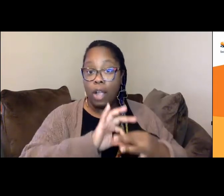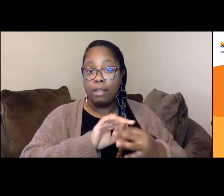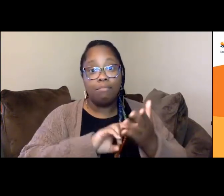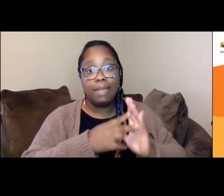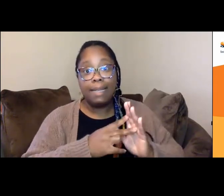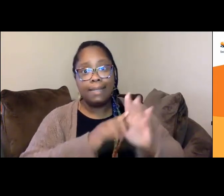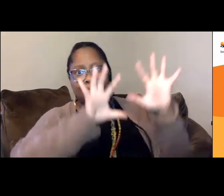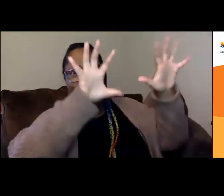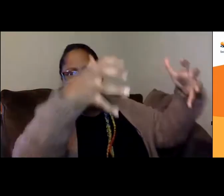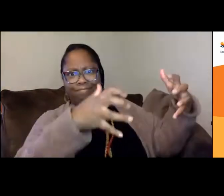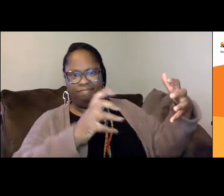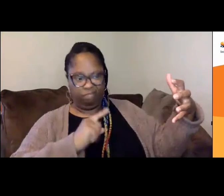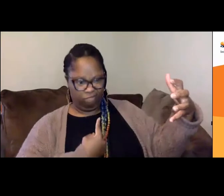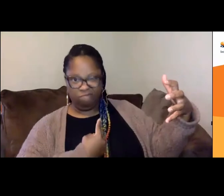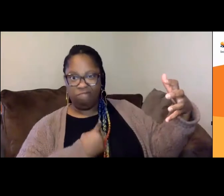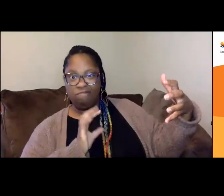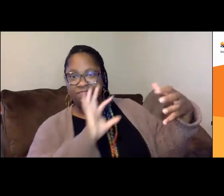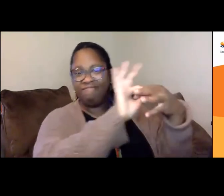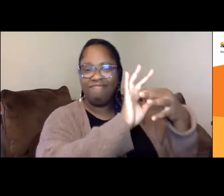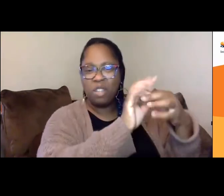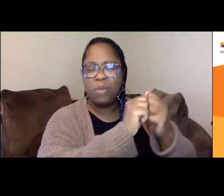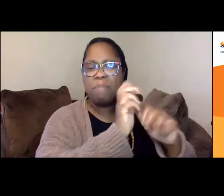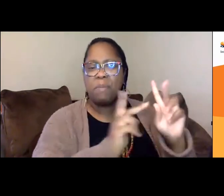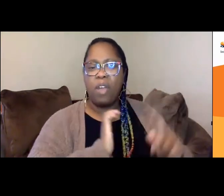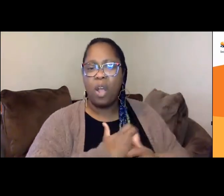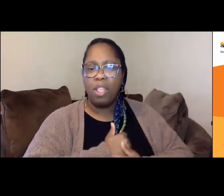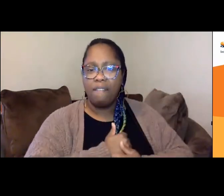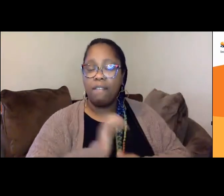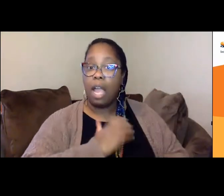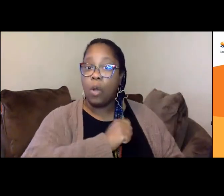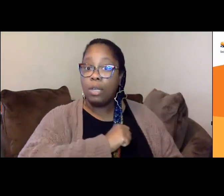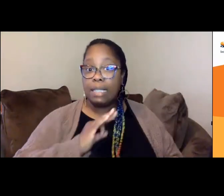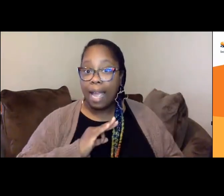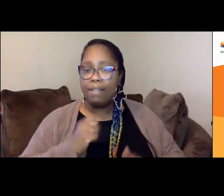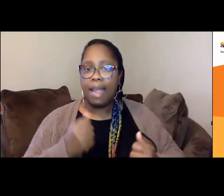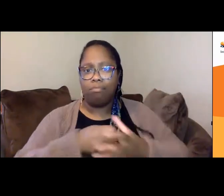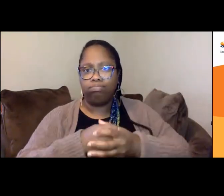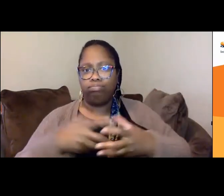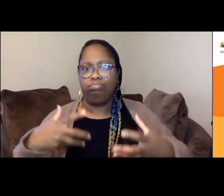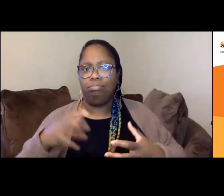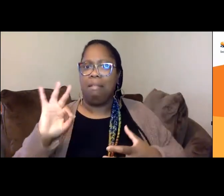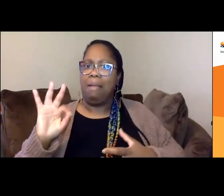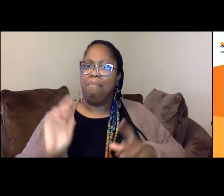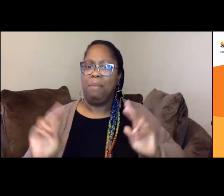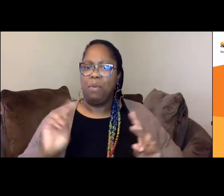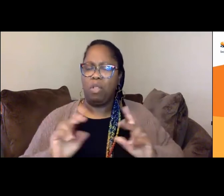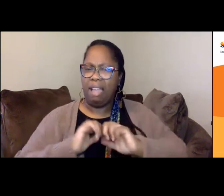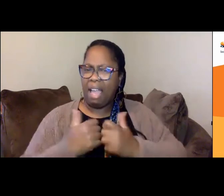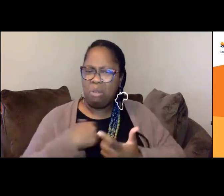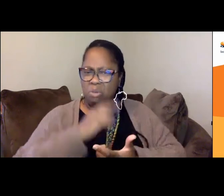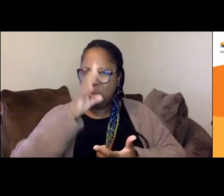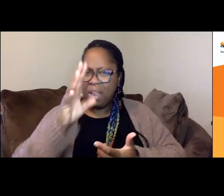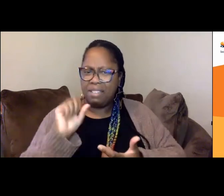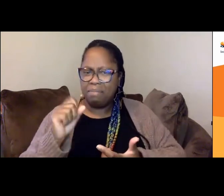with people that I love. And our staff team recently grew to a team of 9, and we've been talking a lot about how we create a space on